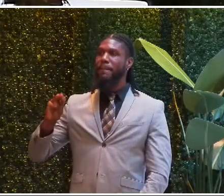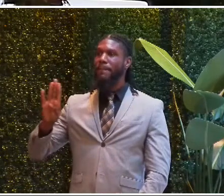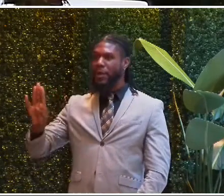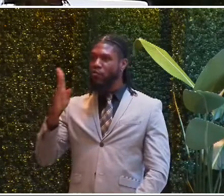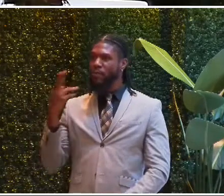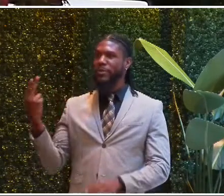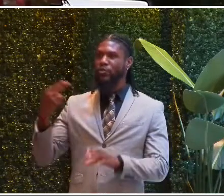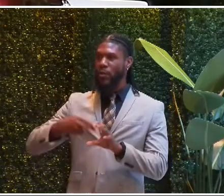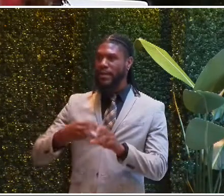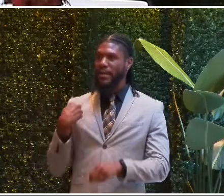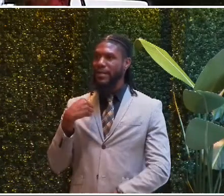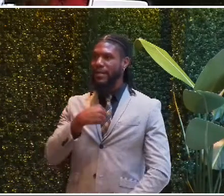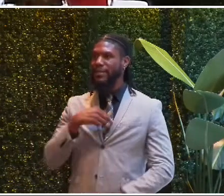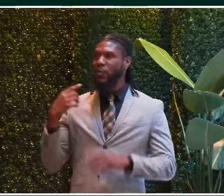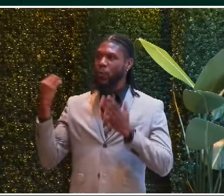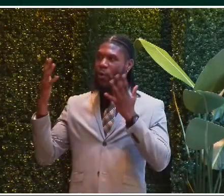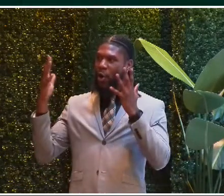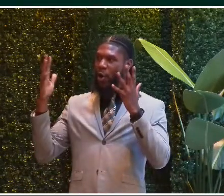virtually.